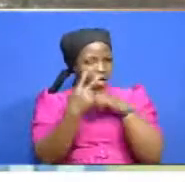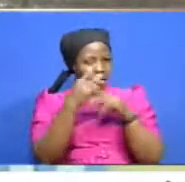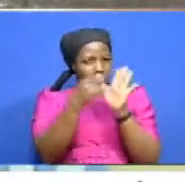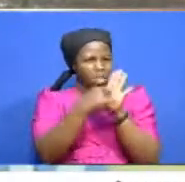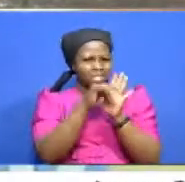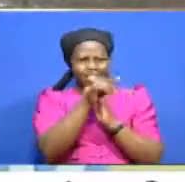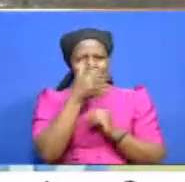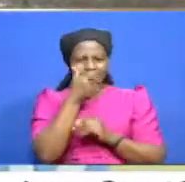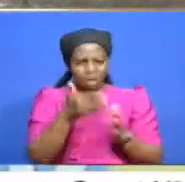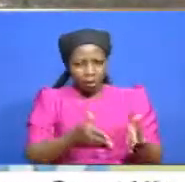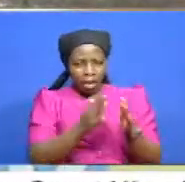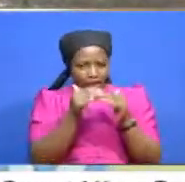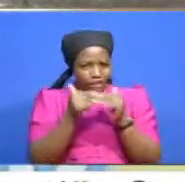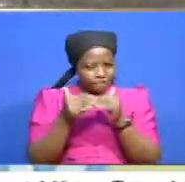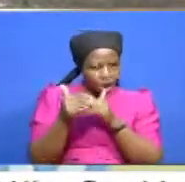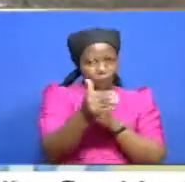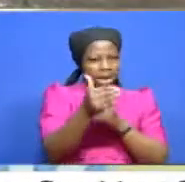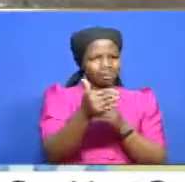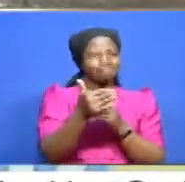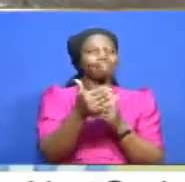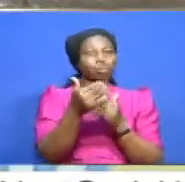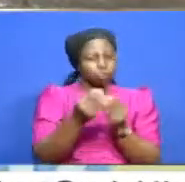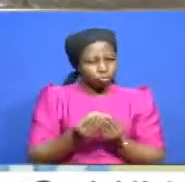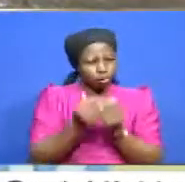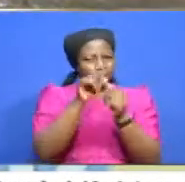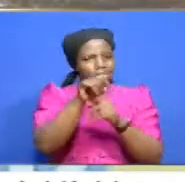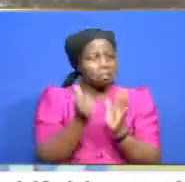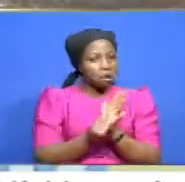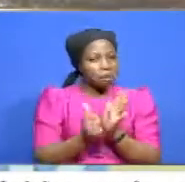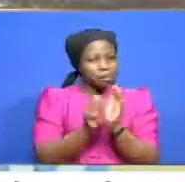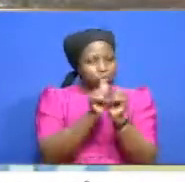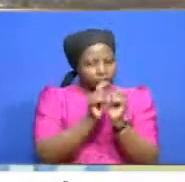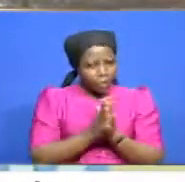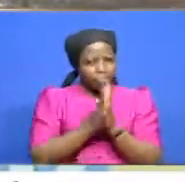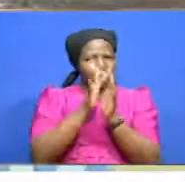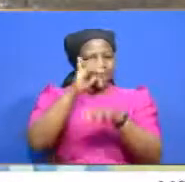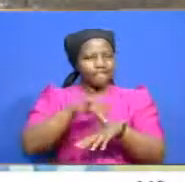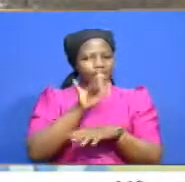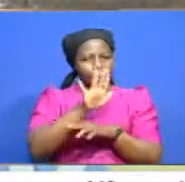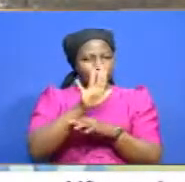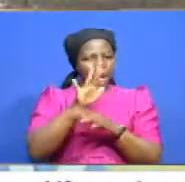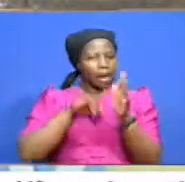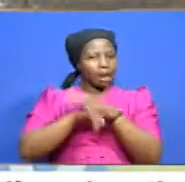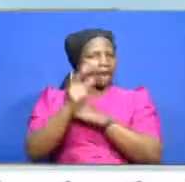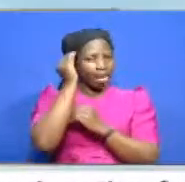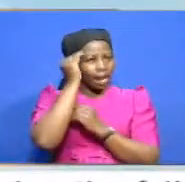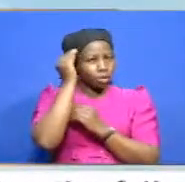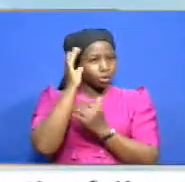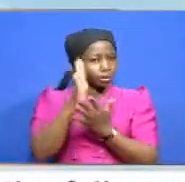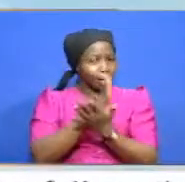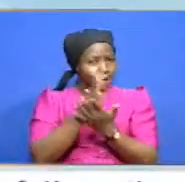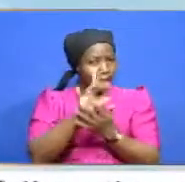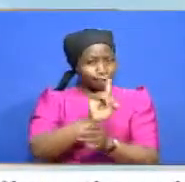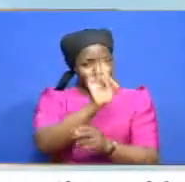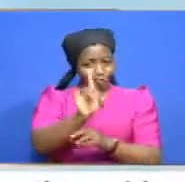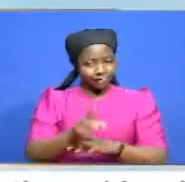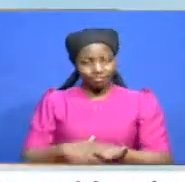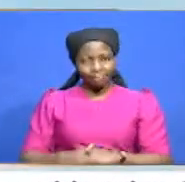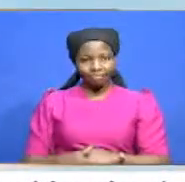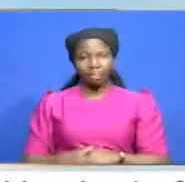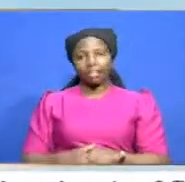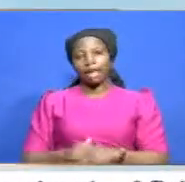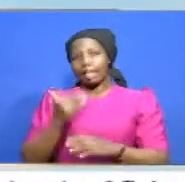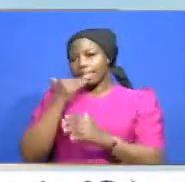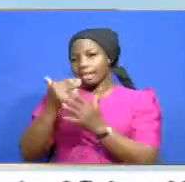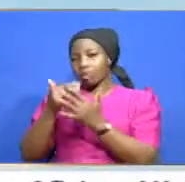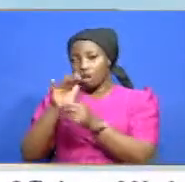forward of approaching this particular pandemic and its impact on the education sector? Thank you so much. You know,